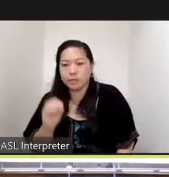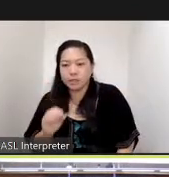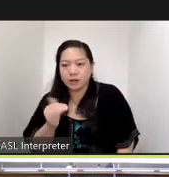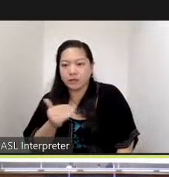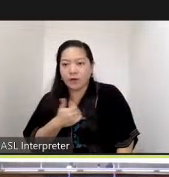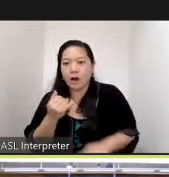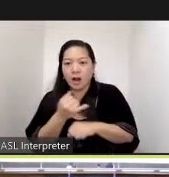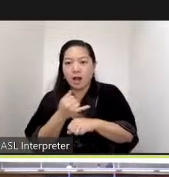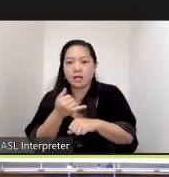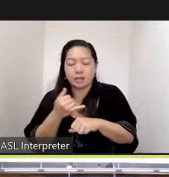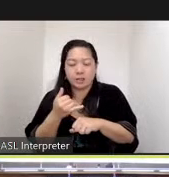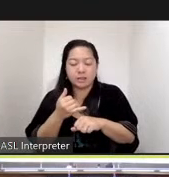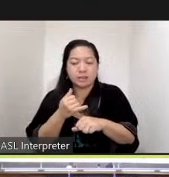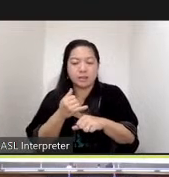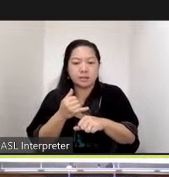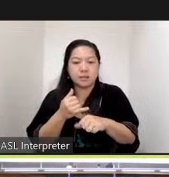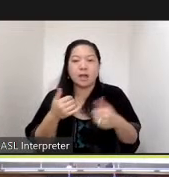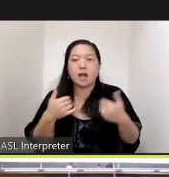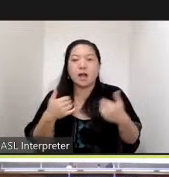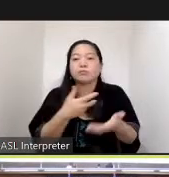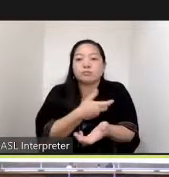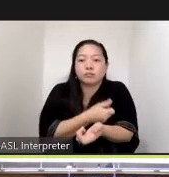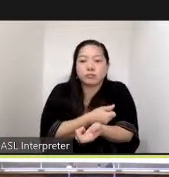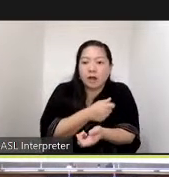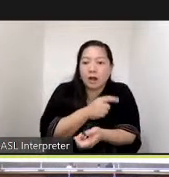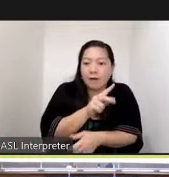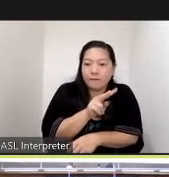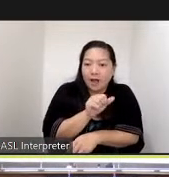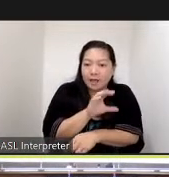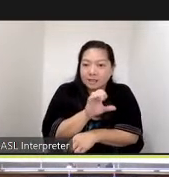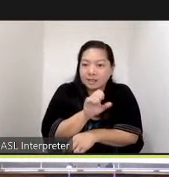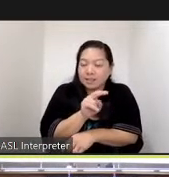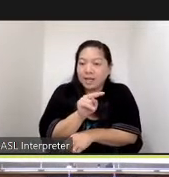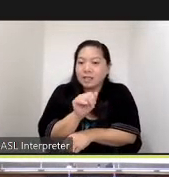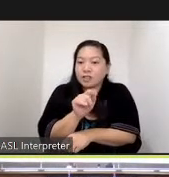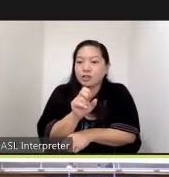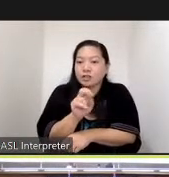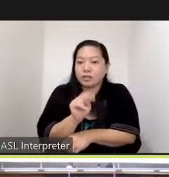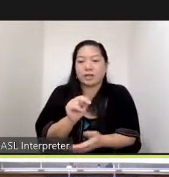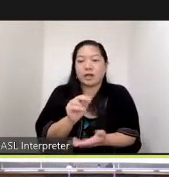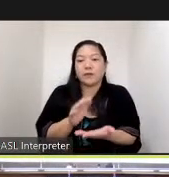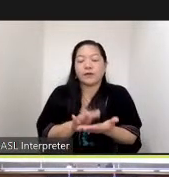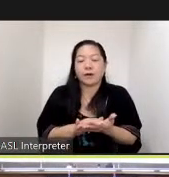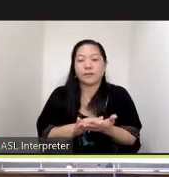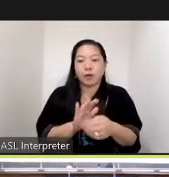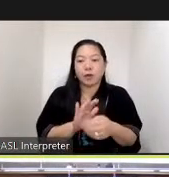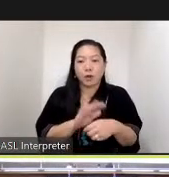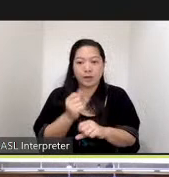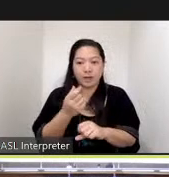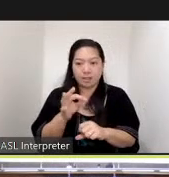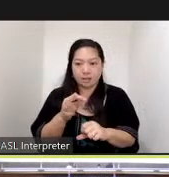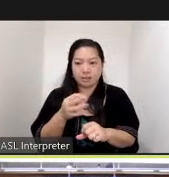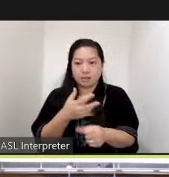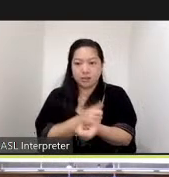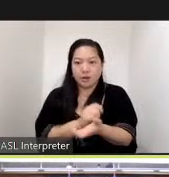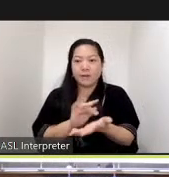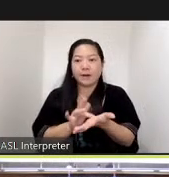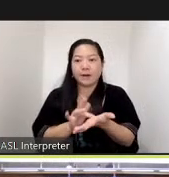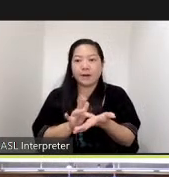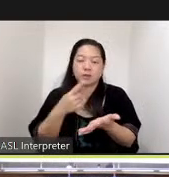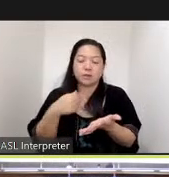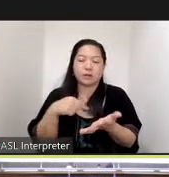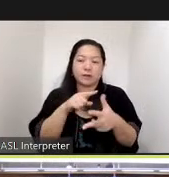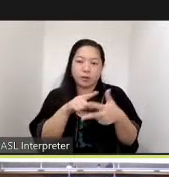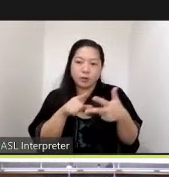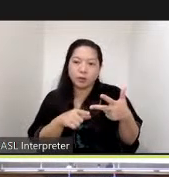slide. This is just a summary, and we're going to provide this report. I'm just going to highlight some of the things we saw because